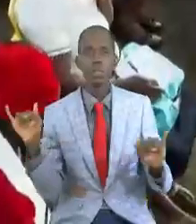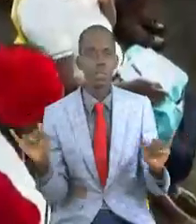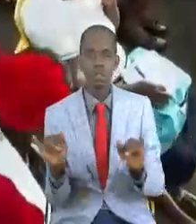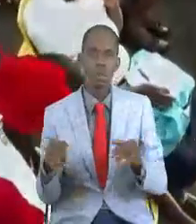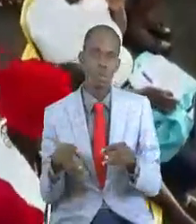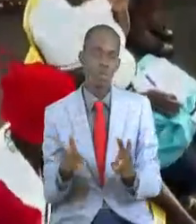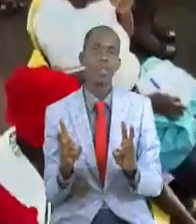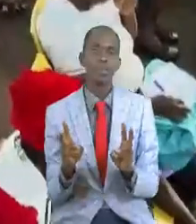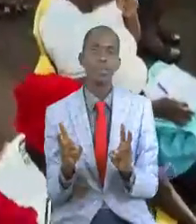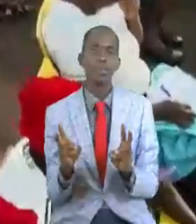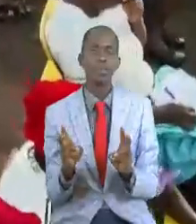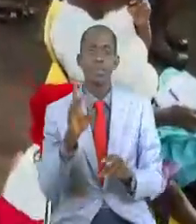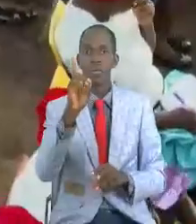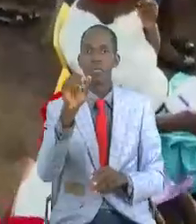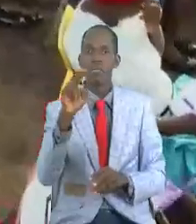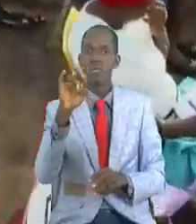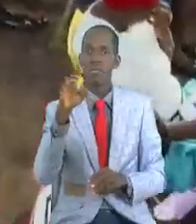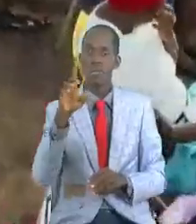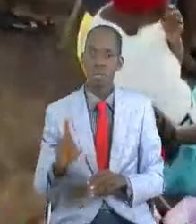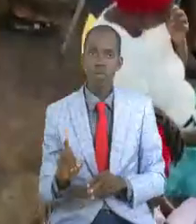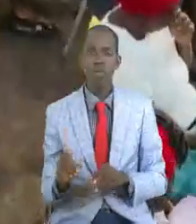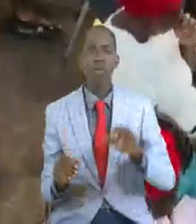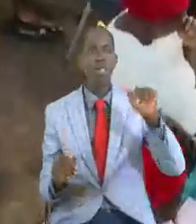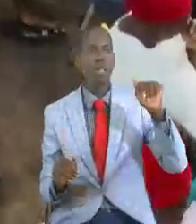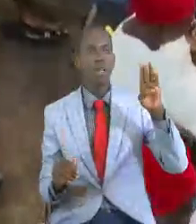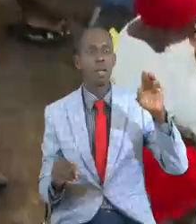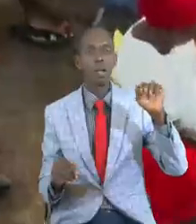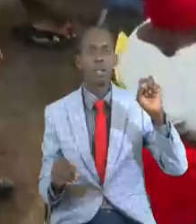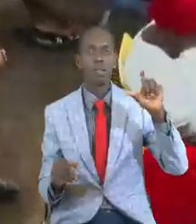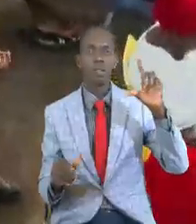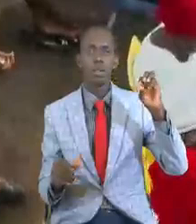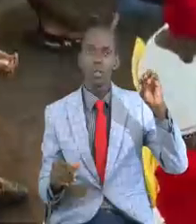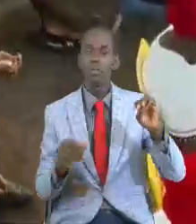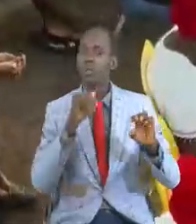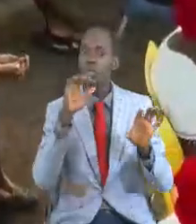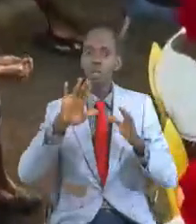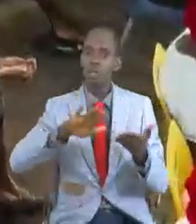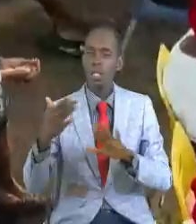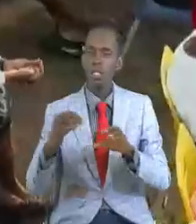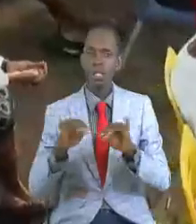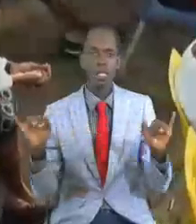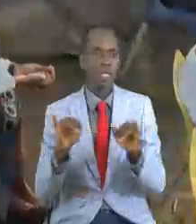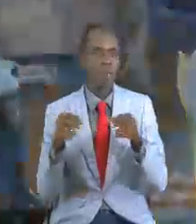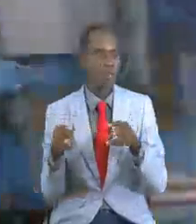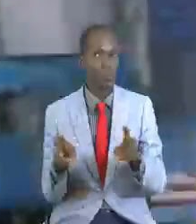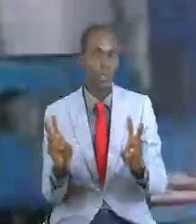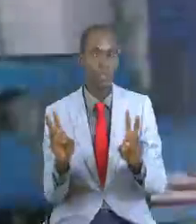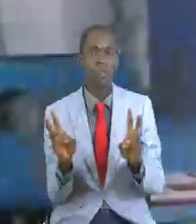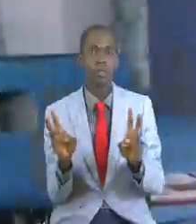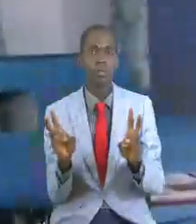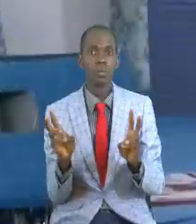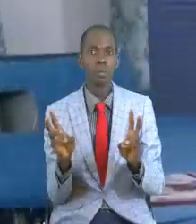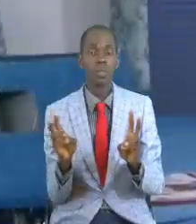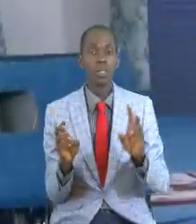way. David died, Absalom died. They didn't die in the same way.